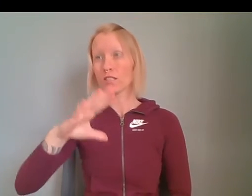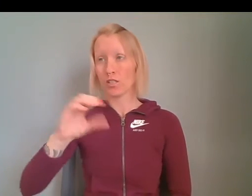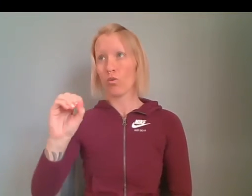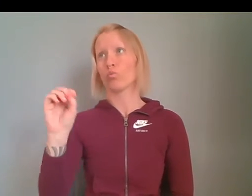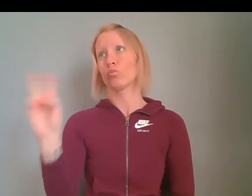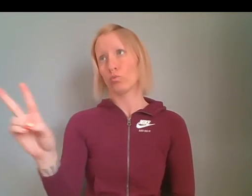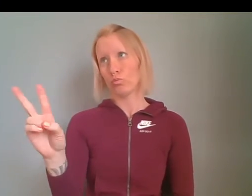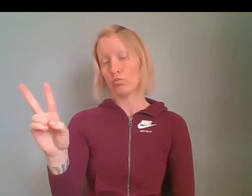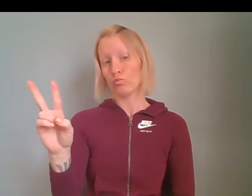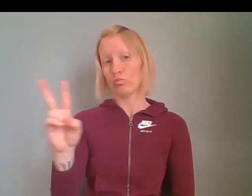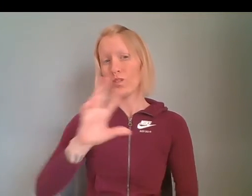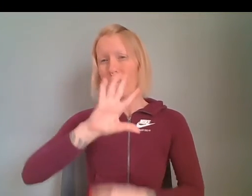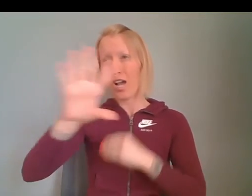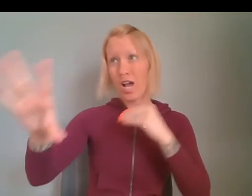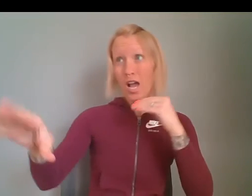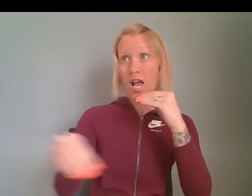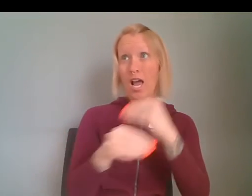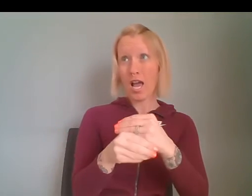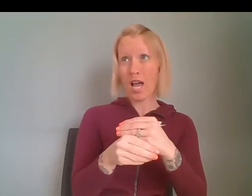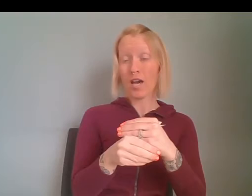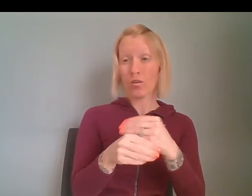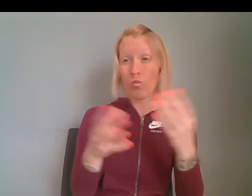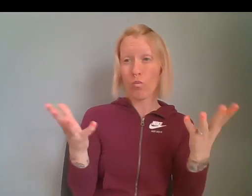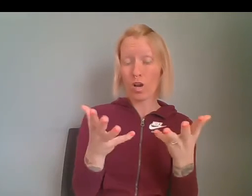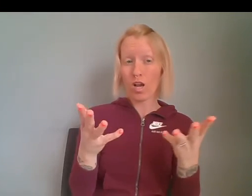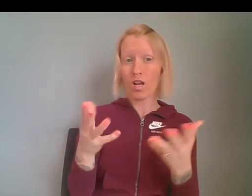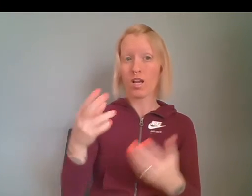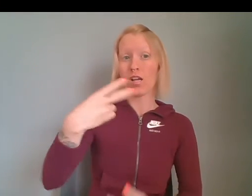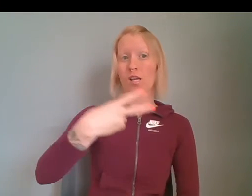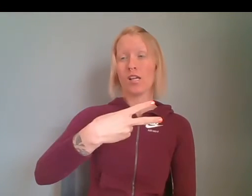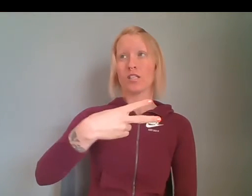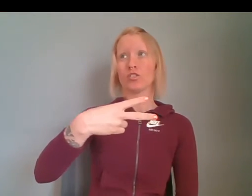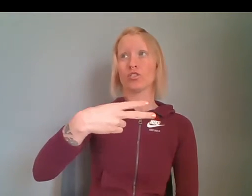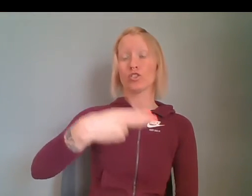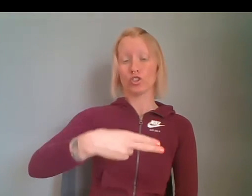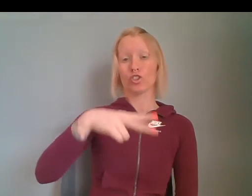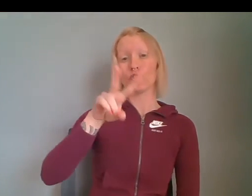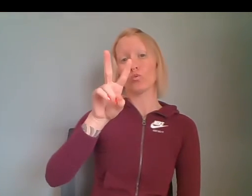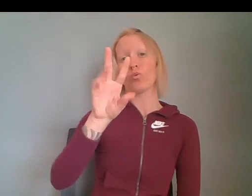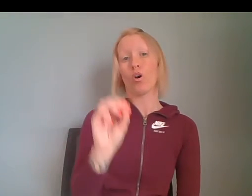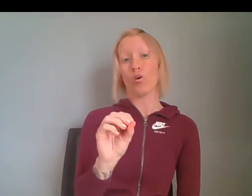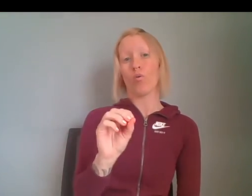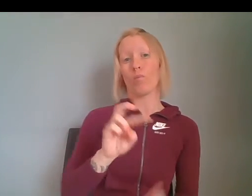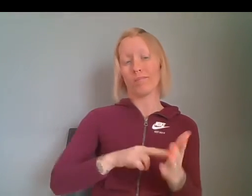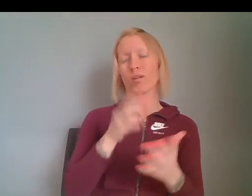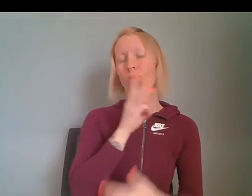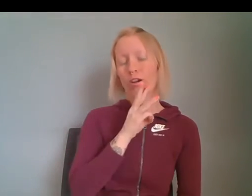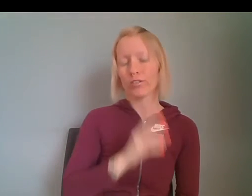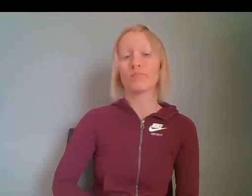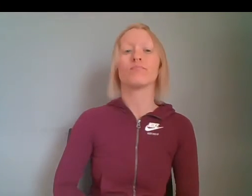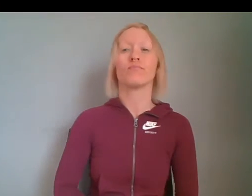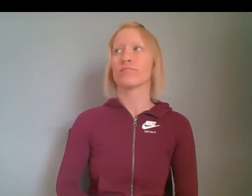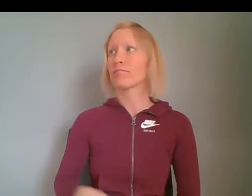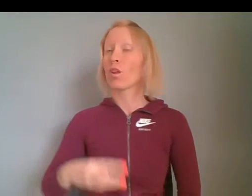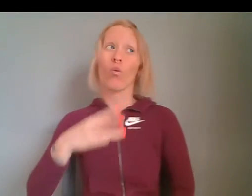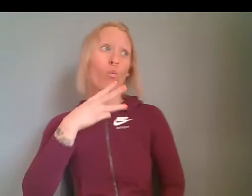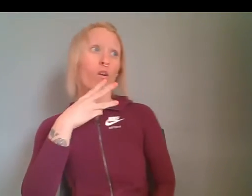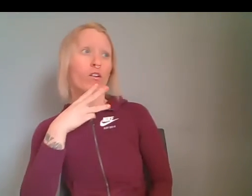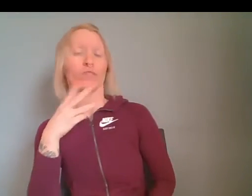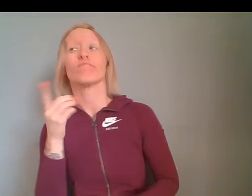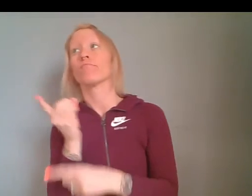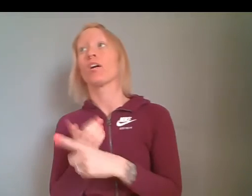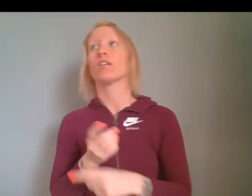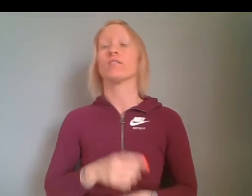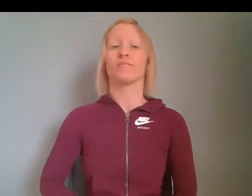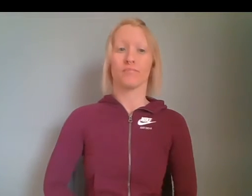carbon dioxide plus H2O. What's H2O stand for? Water. Carbon dioxide plus water. And then,